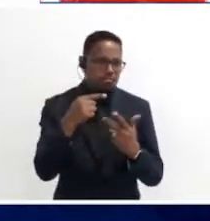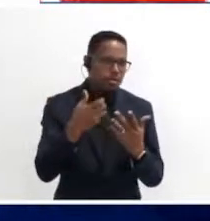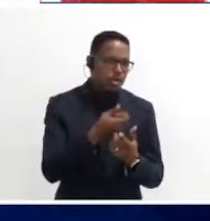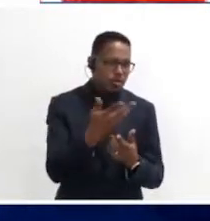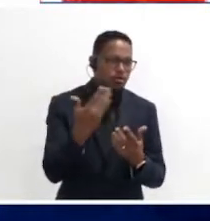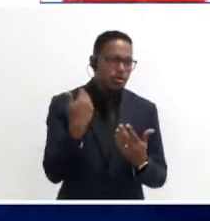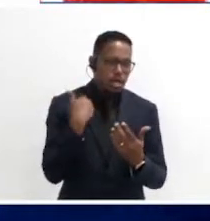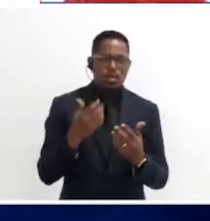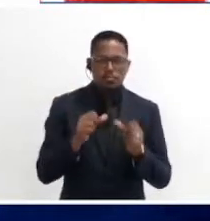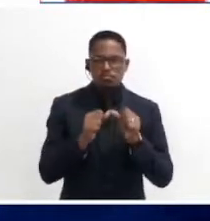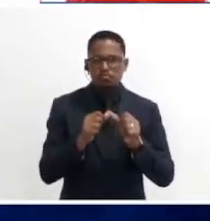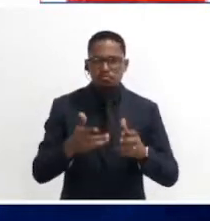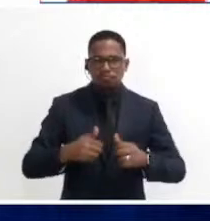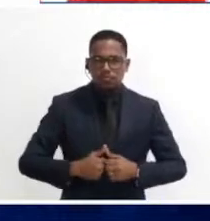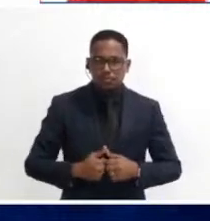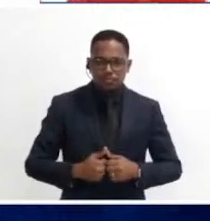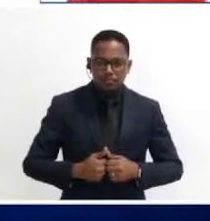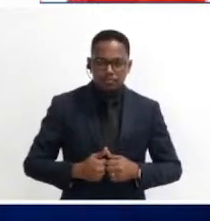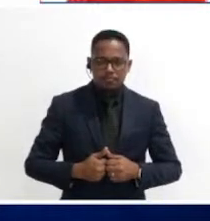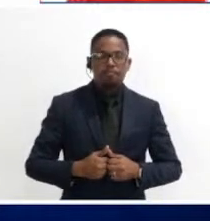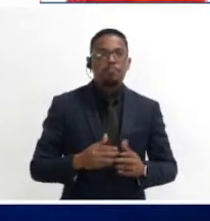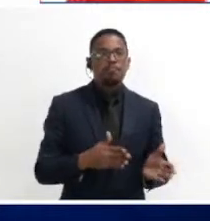I'm going to skip that